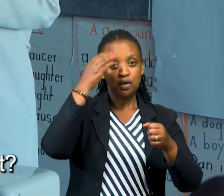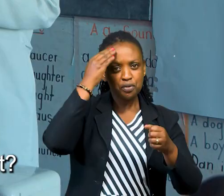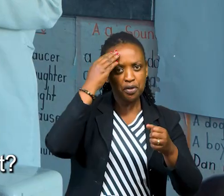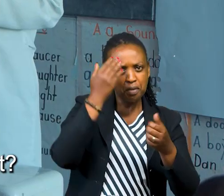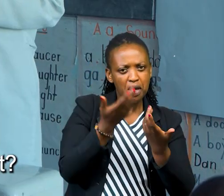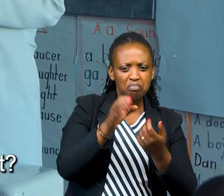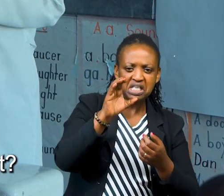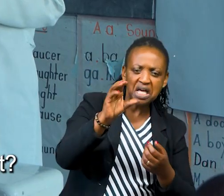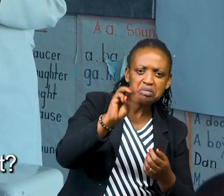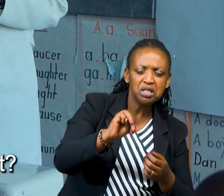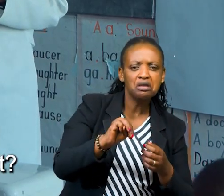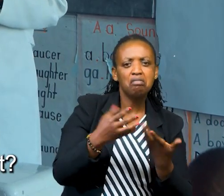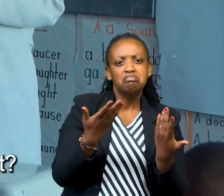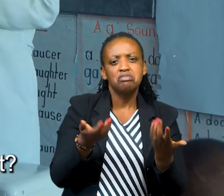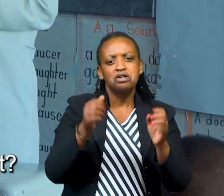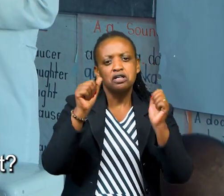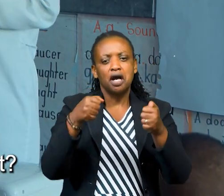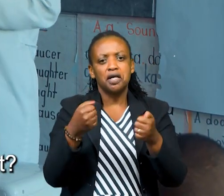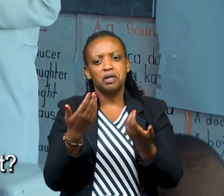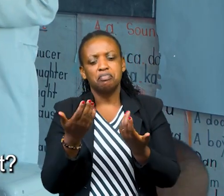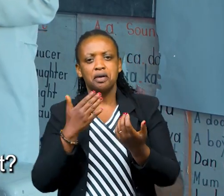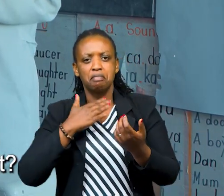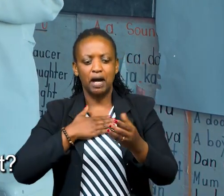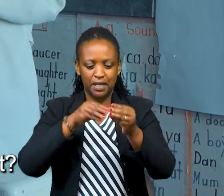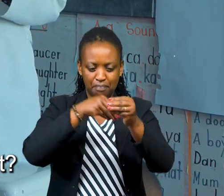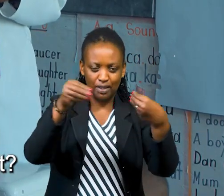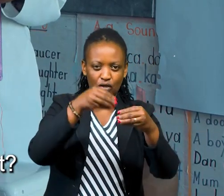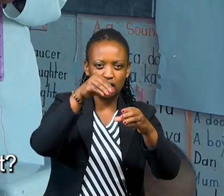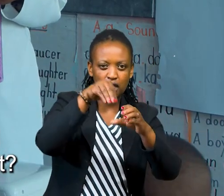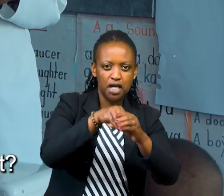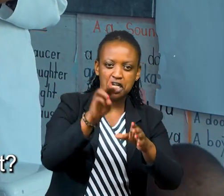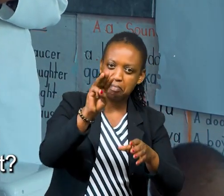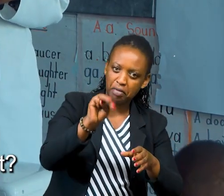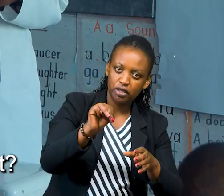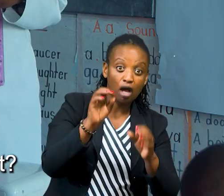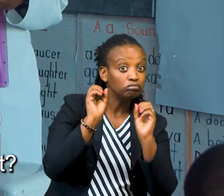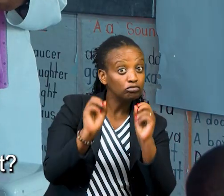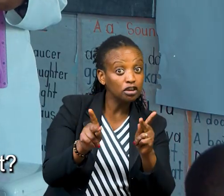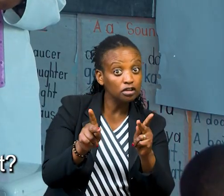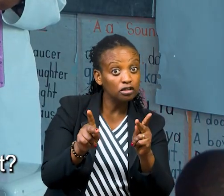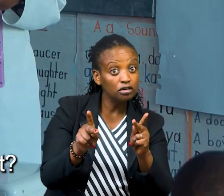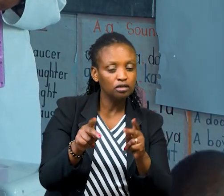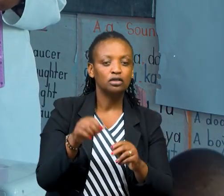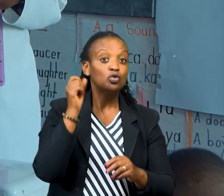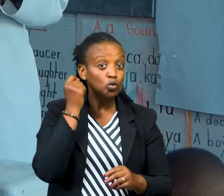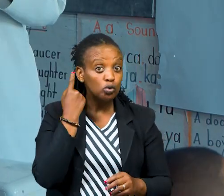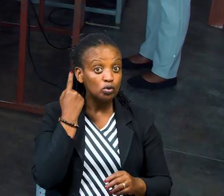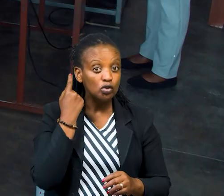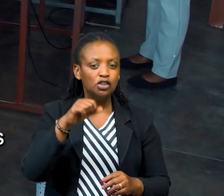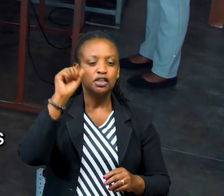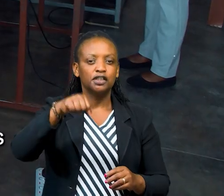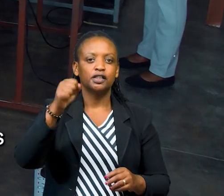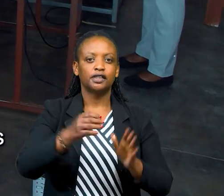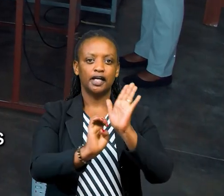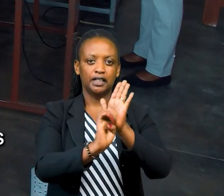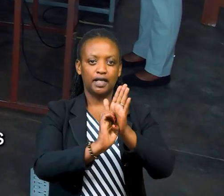I can find them in centimeters, then I can find my materials in meters, isn't it? Yes.